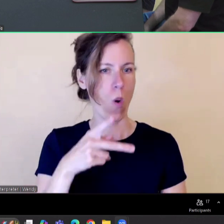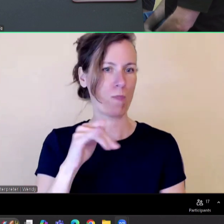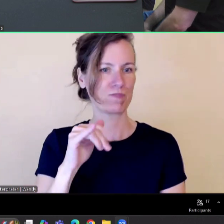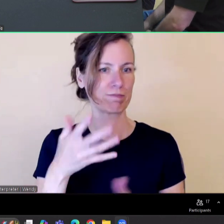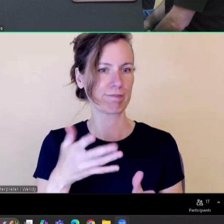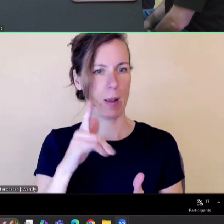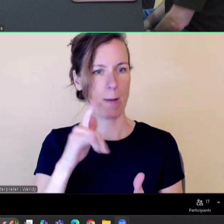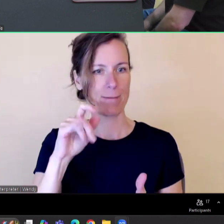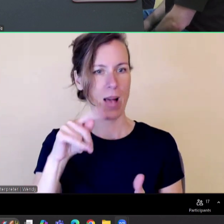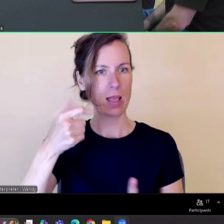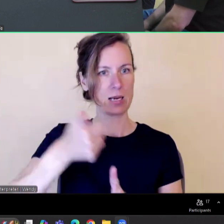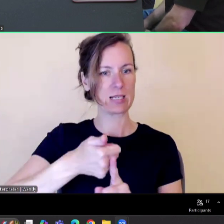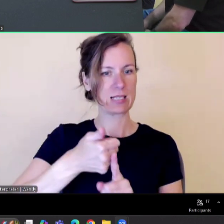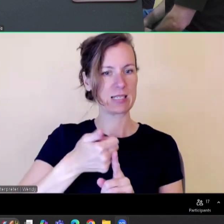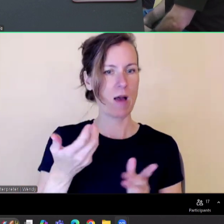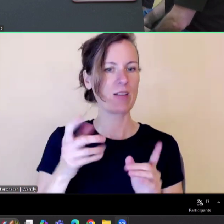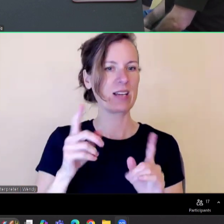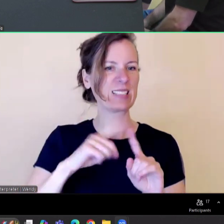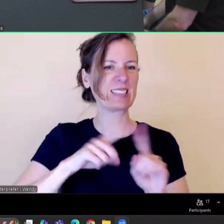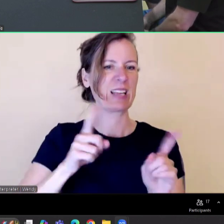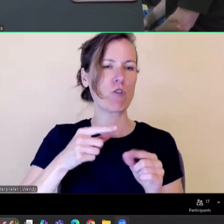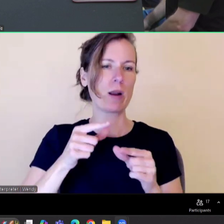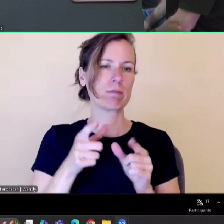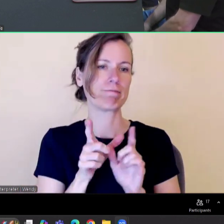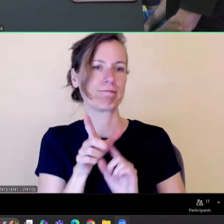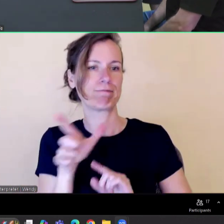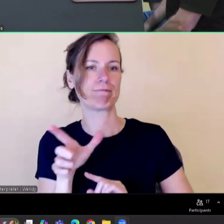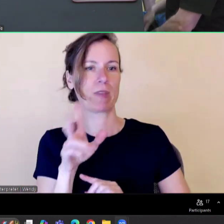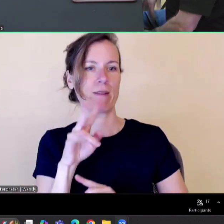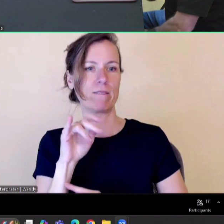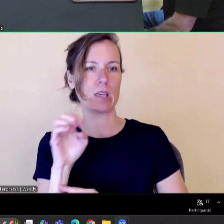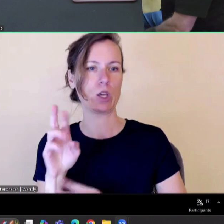field of view is different. Okay. All right. Thank you. Absolutely.